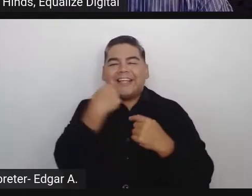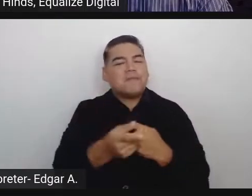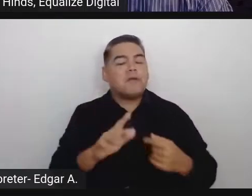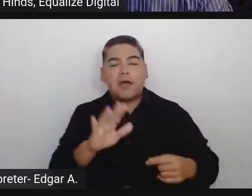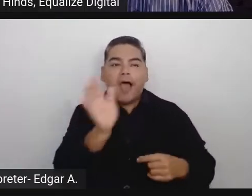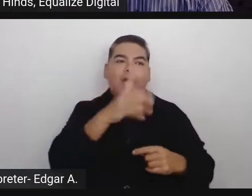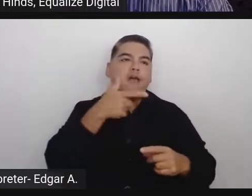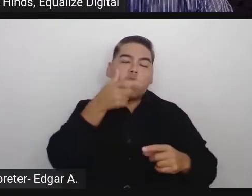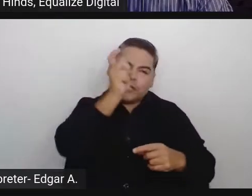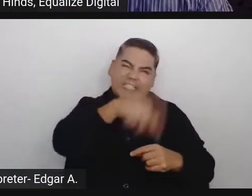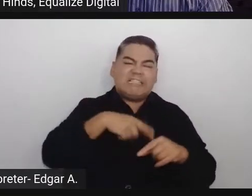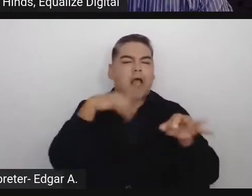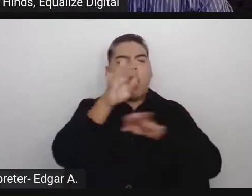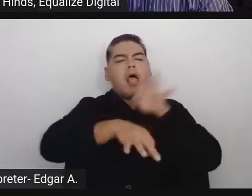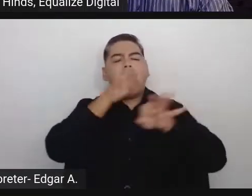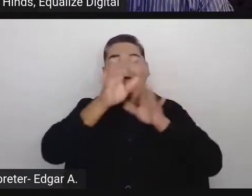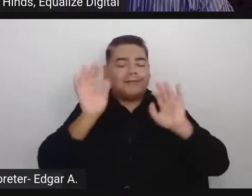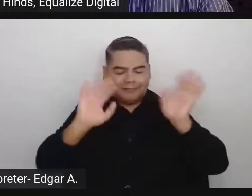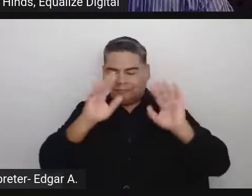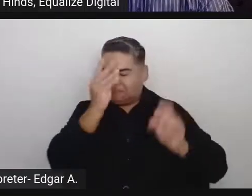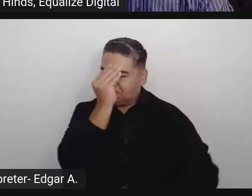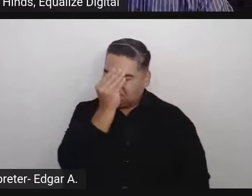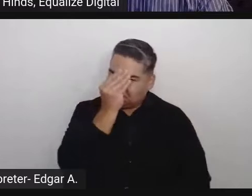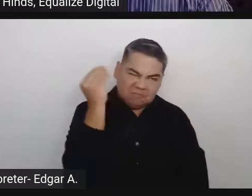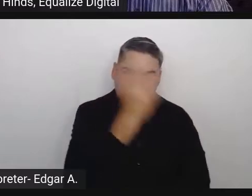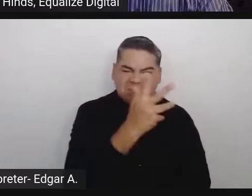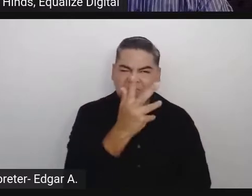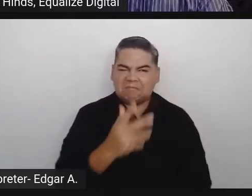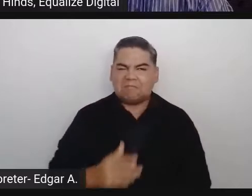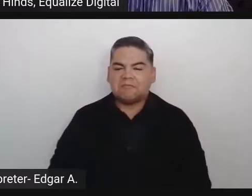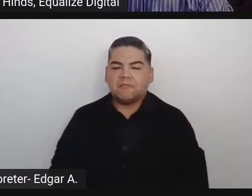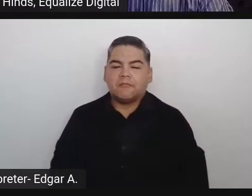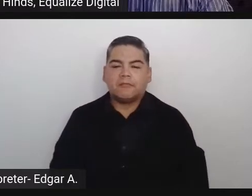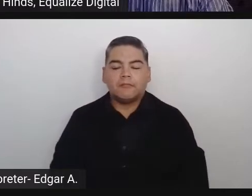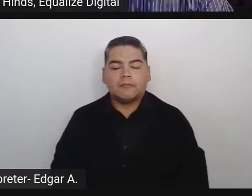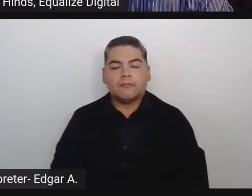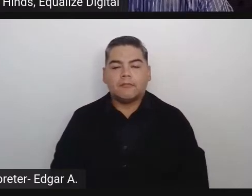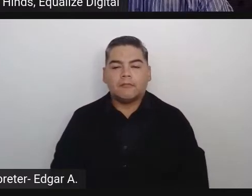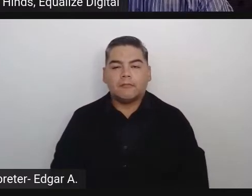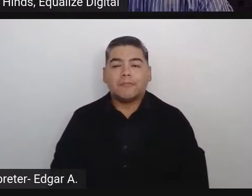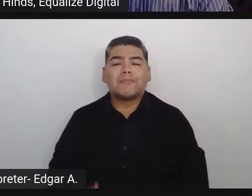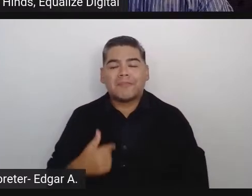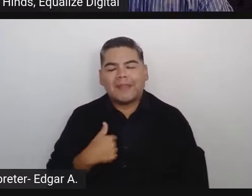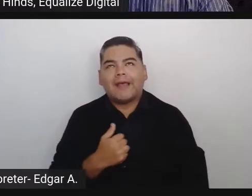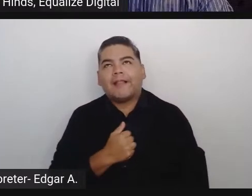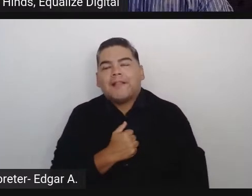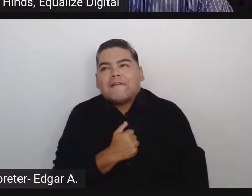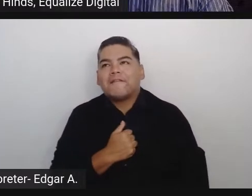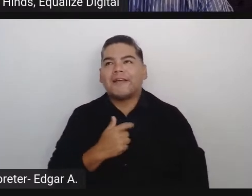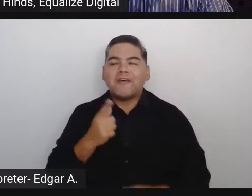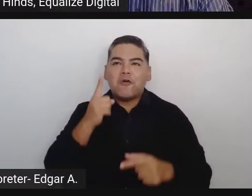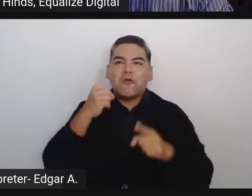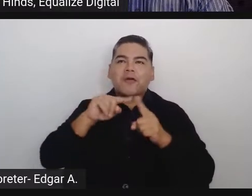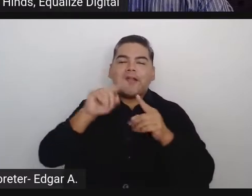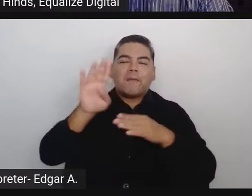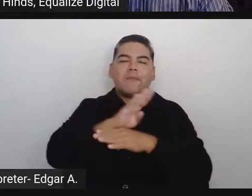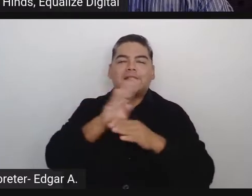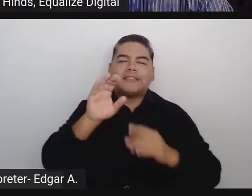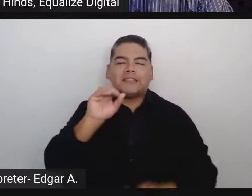with them. I love the idea of a wealthy business owner getting offended when being called out for